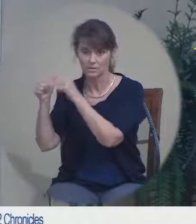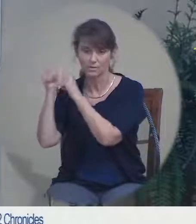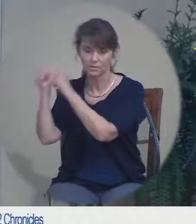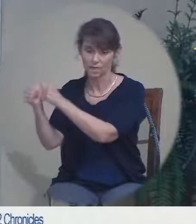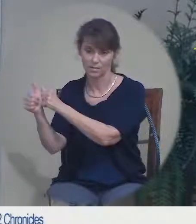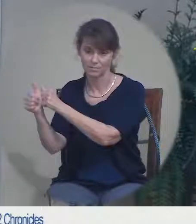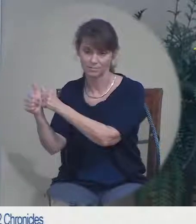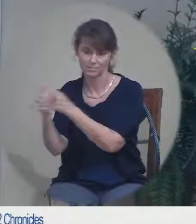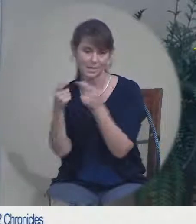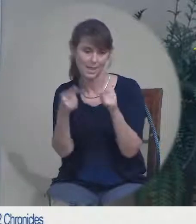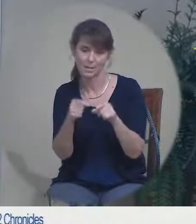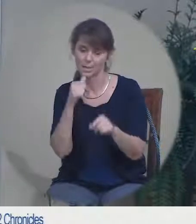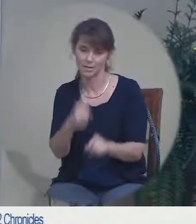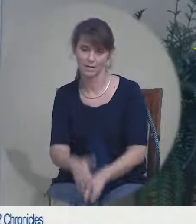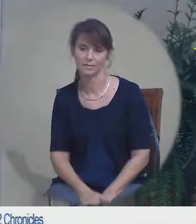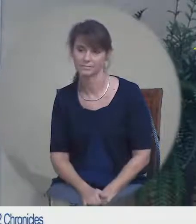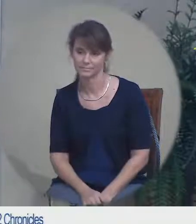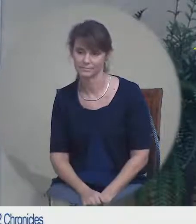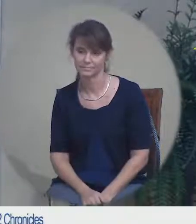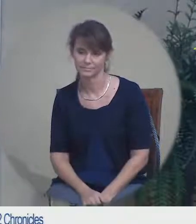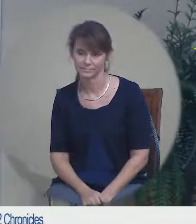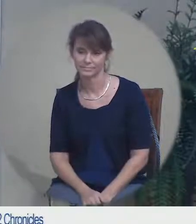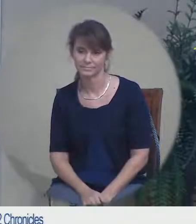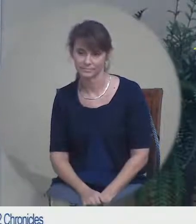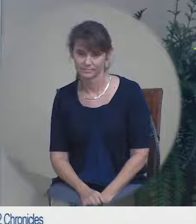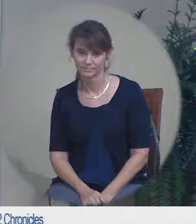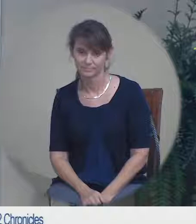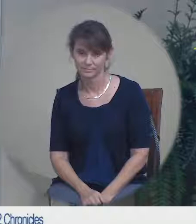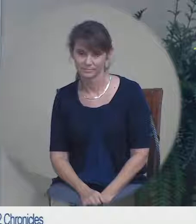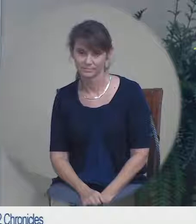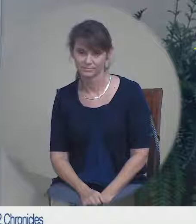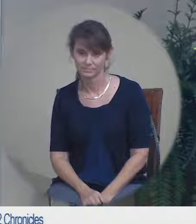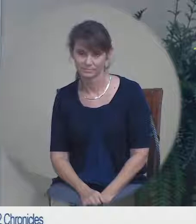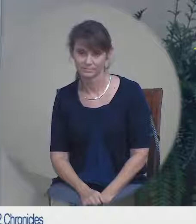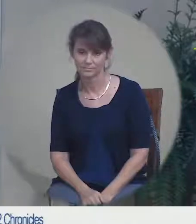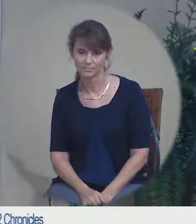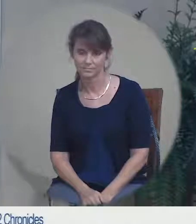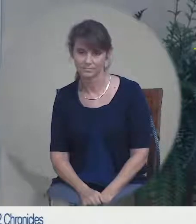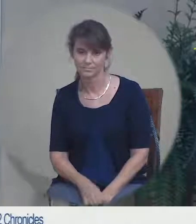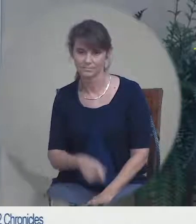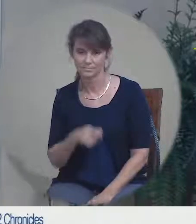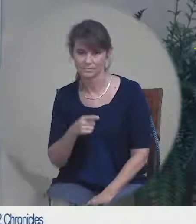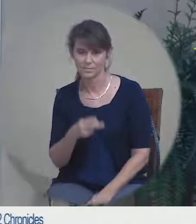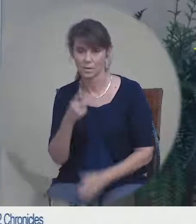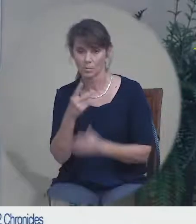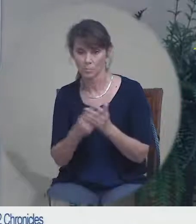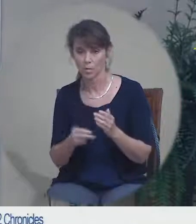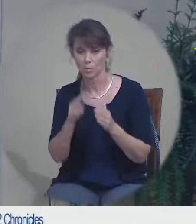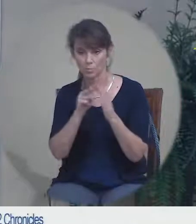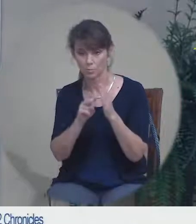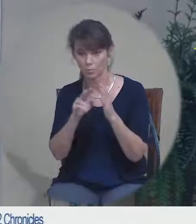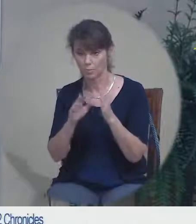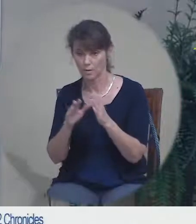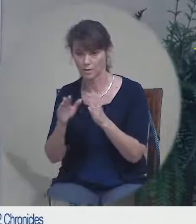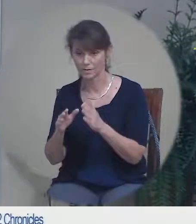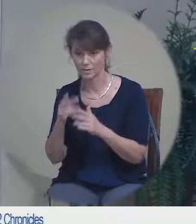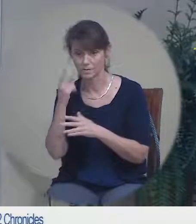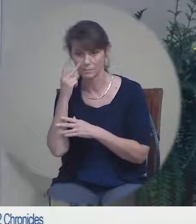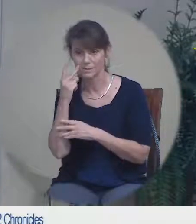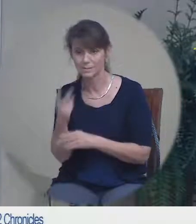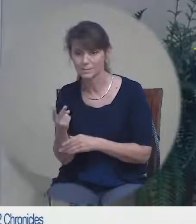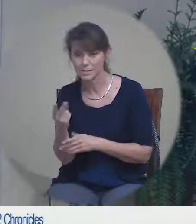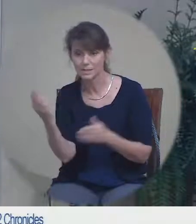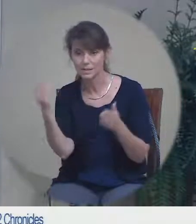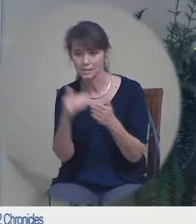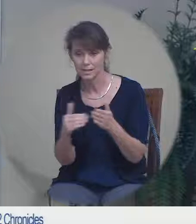That's not what they did. The fact of the matter is, as we read through these two prophets, we see these they're